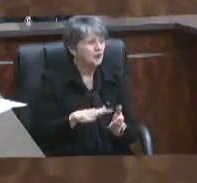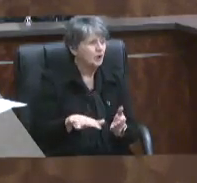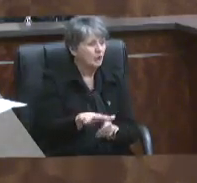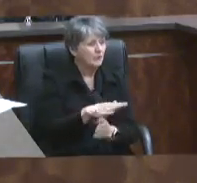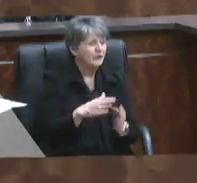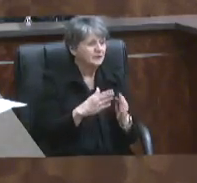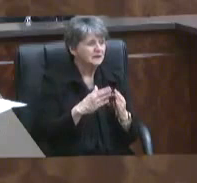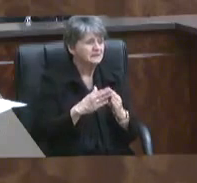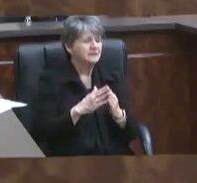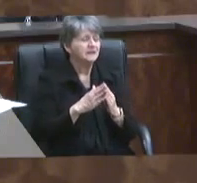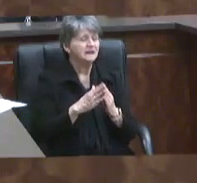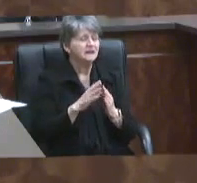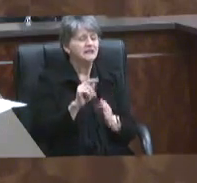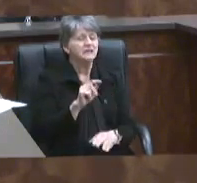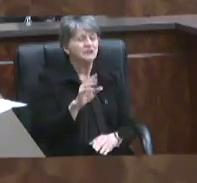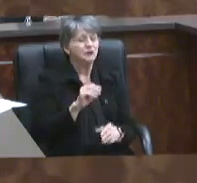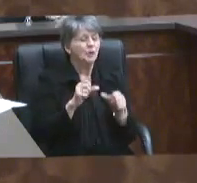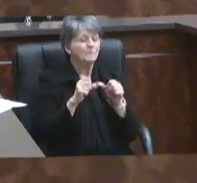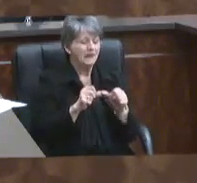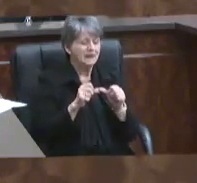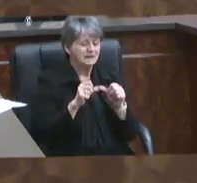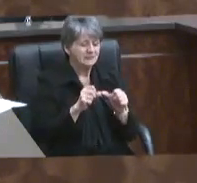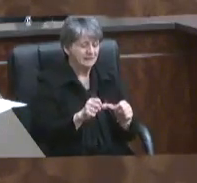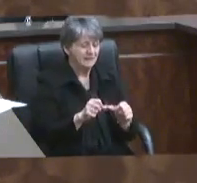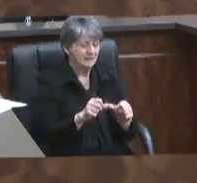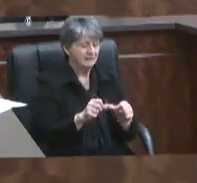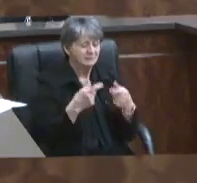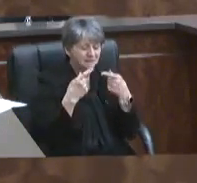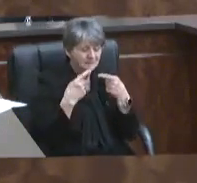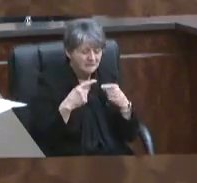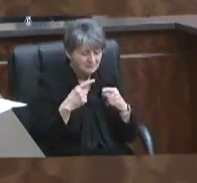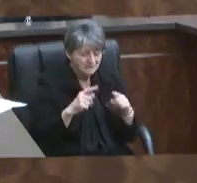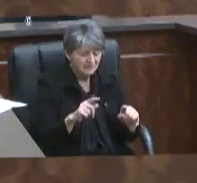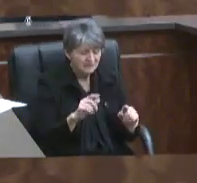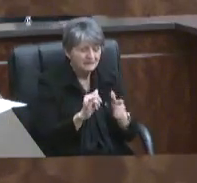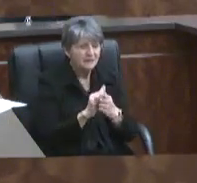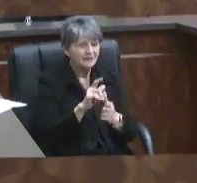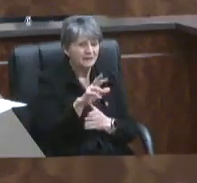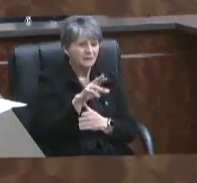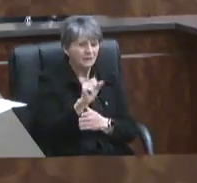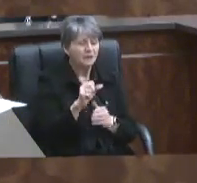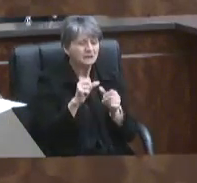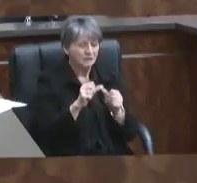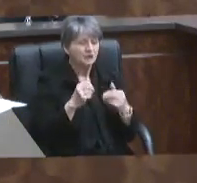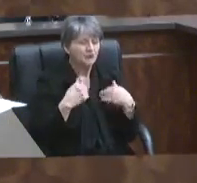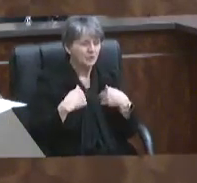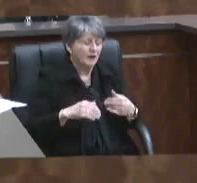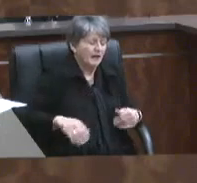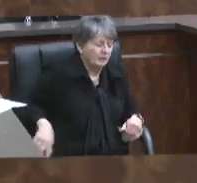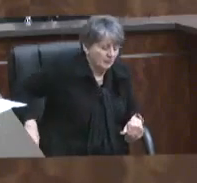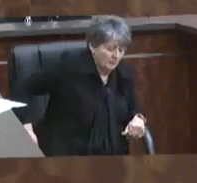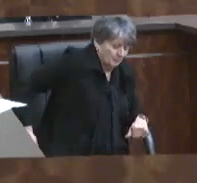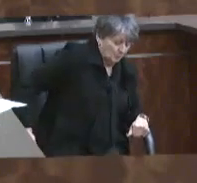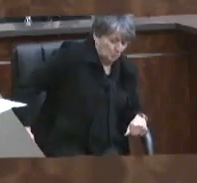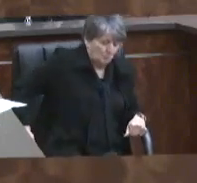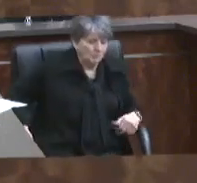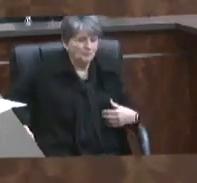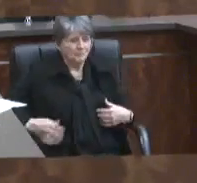city to maintain the success that Laura's continues to have. So you certainly have our